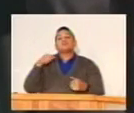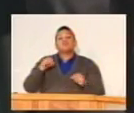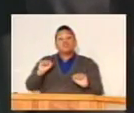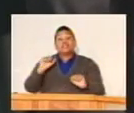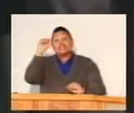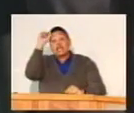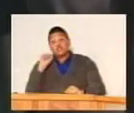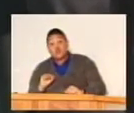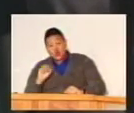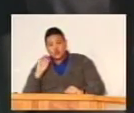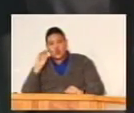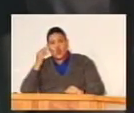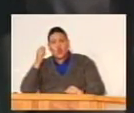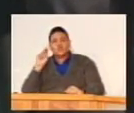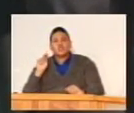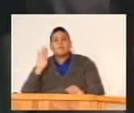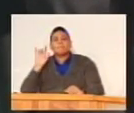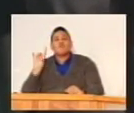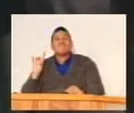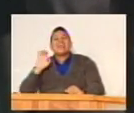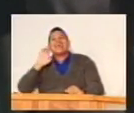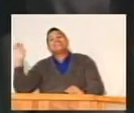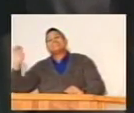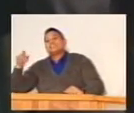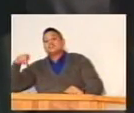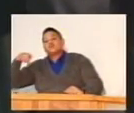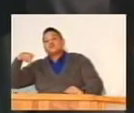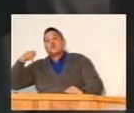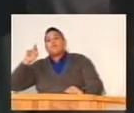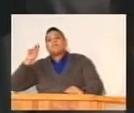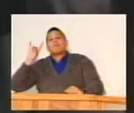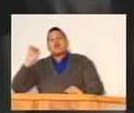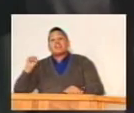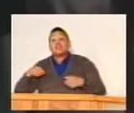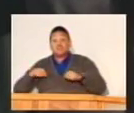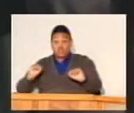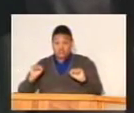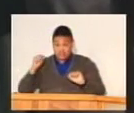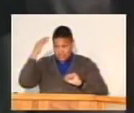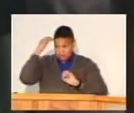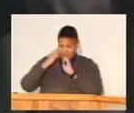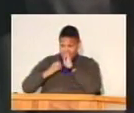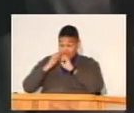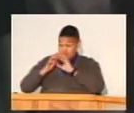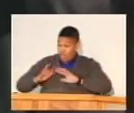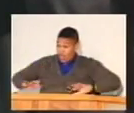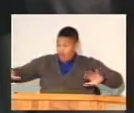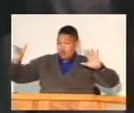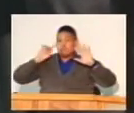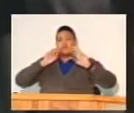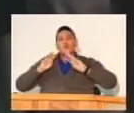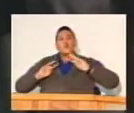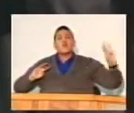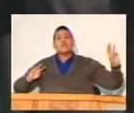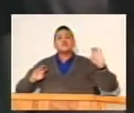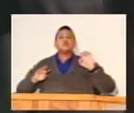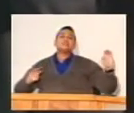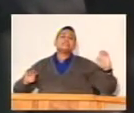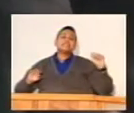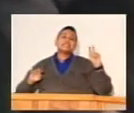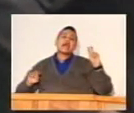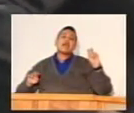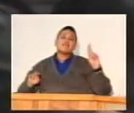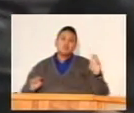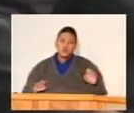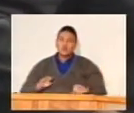east to Paradise Street. The proposed extension areas extend west to East Avenue, north